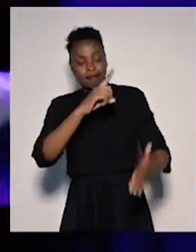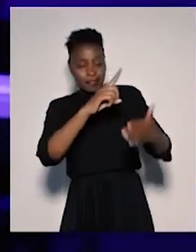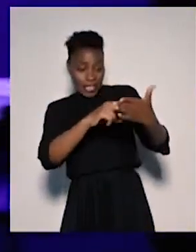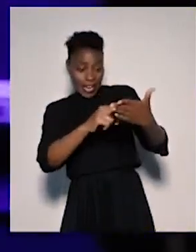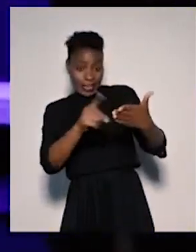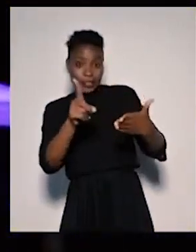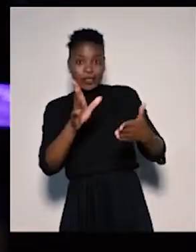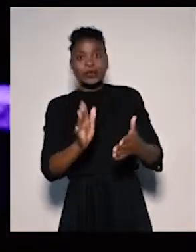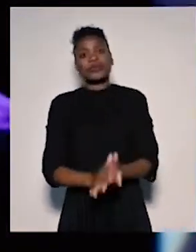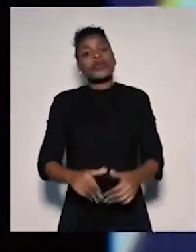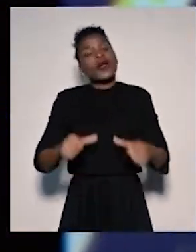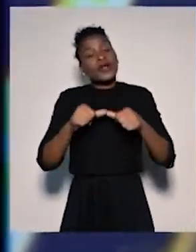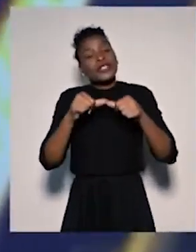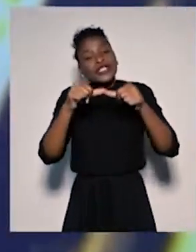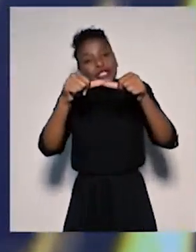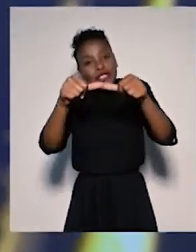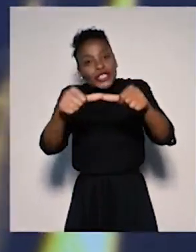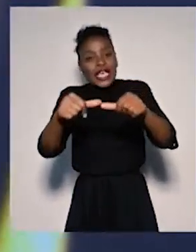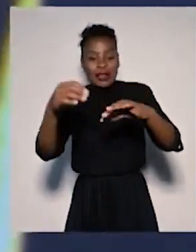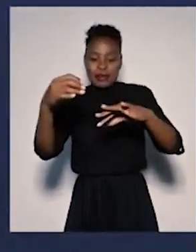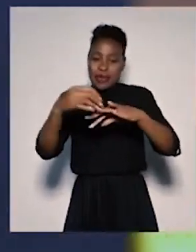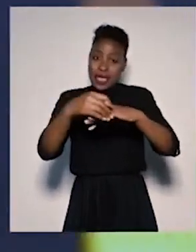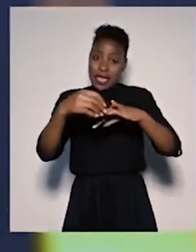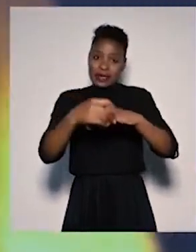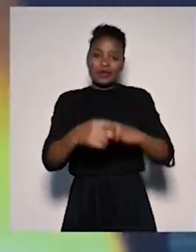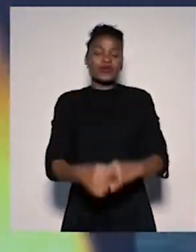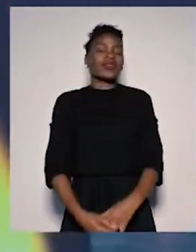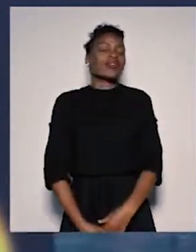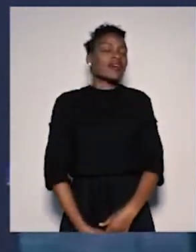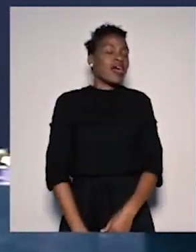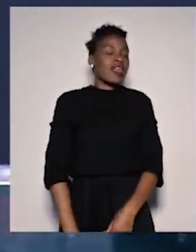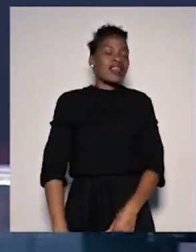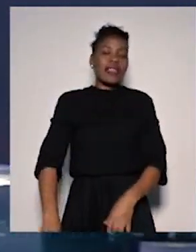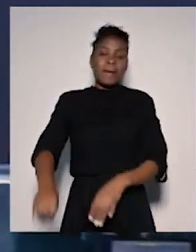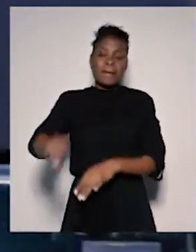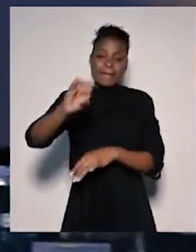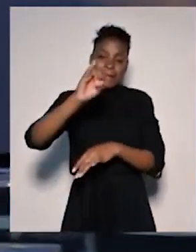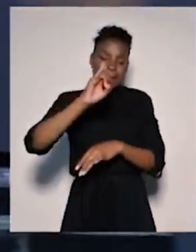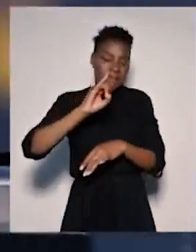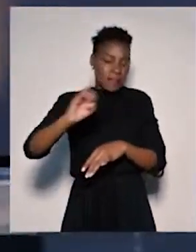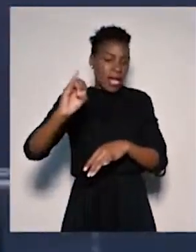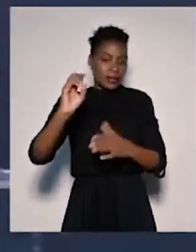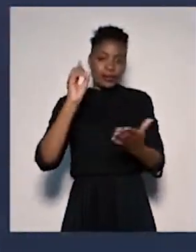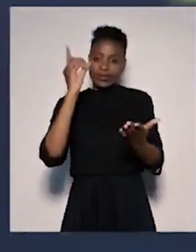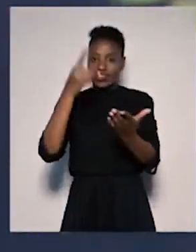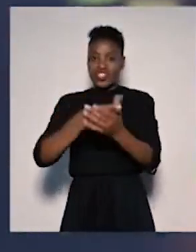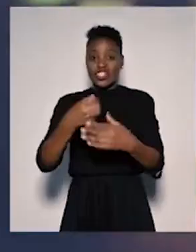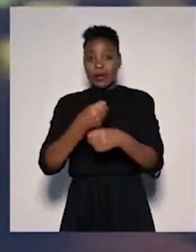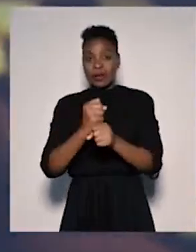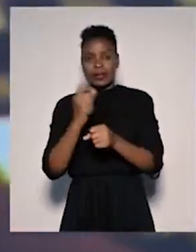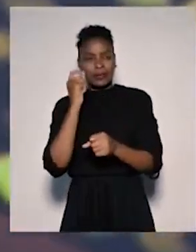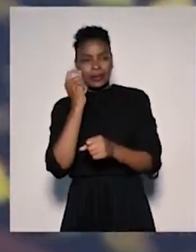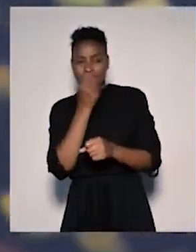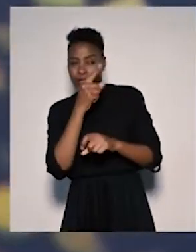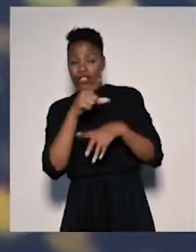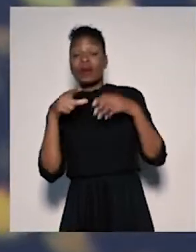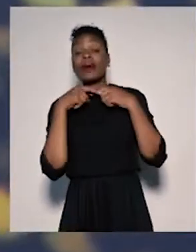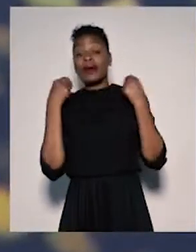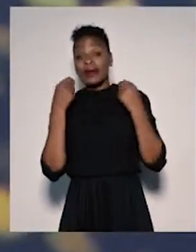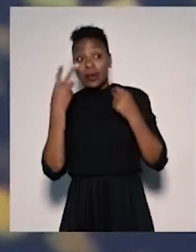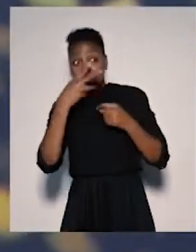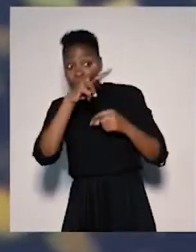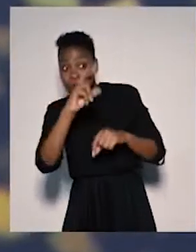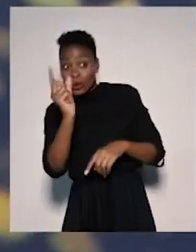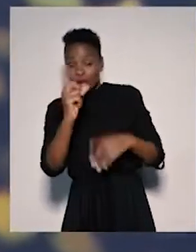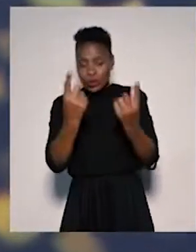So she went ahead and got married. And it was the worst decision she's ever made. And God said to this pastor, he said, you see what she